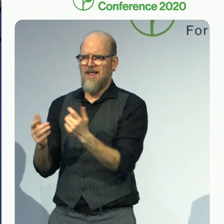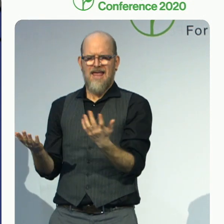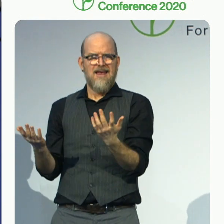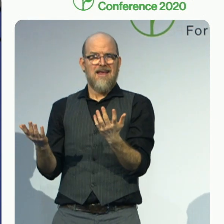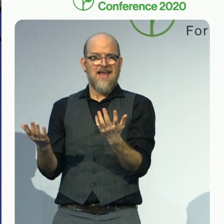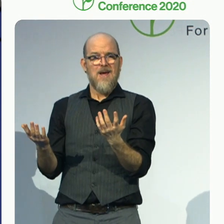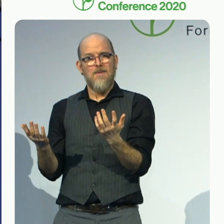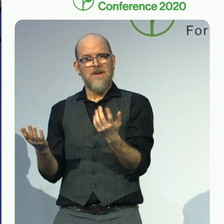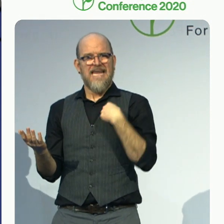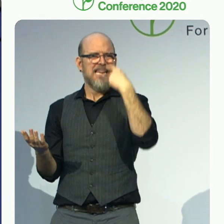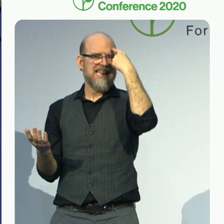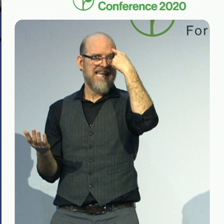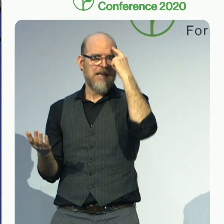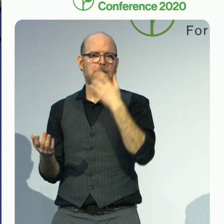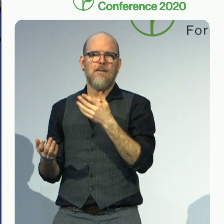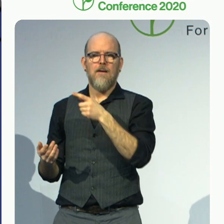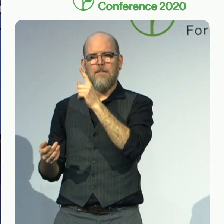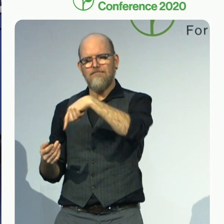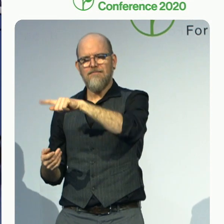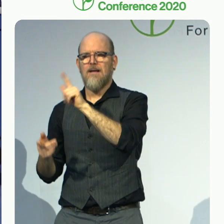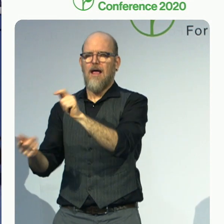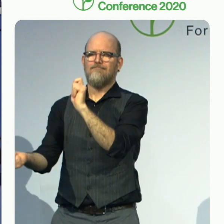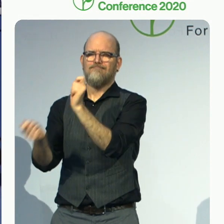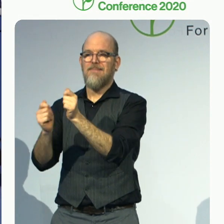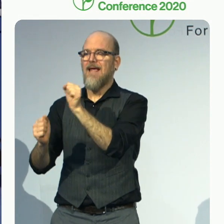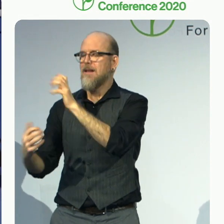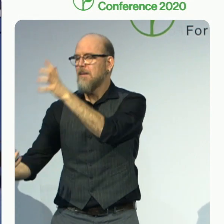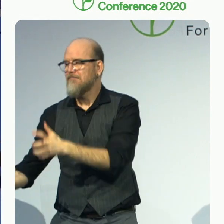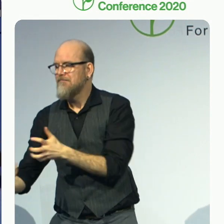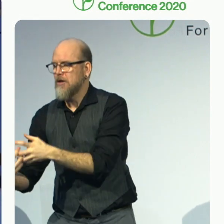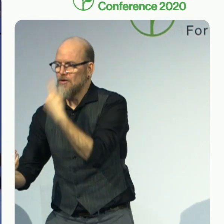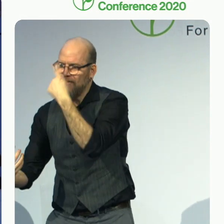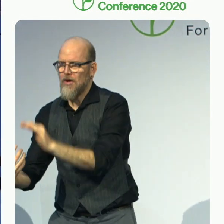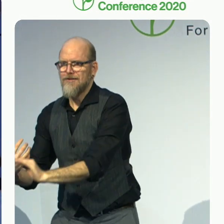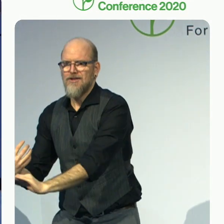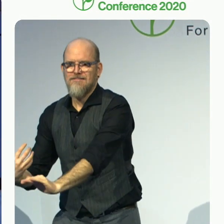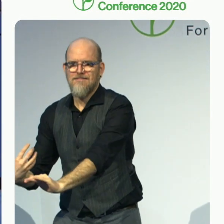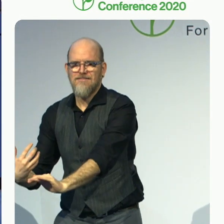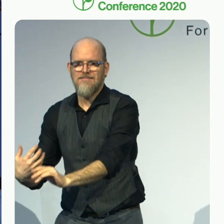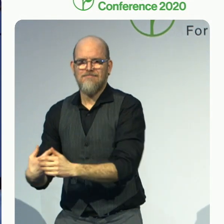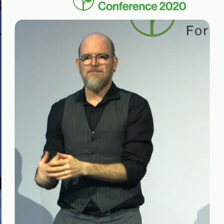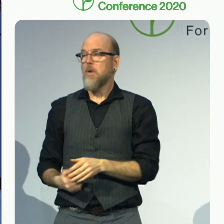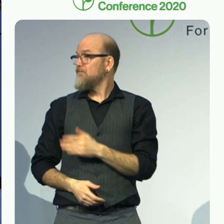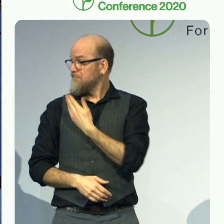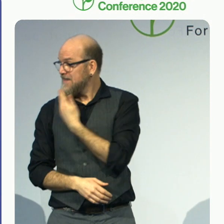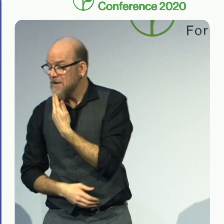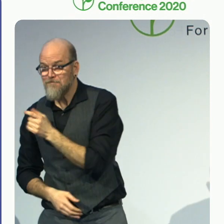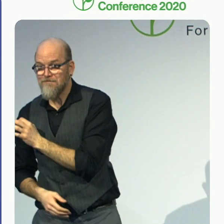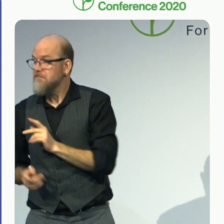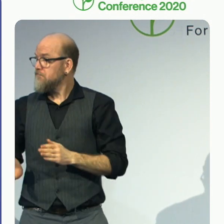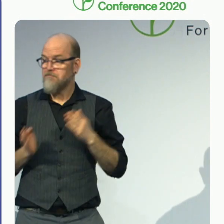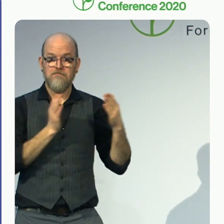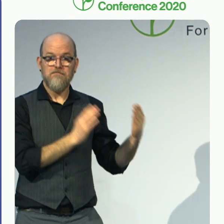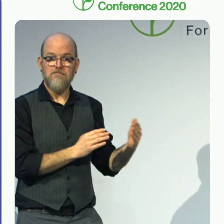respond to the needs of every child? Mm-hmm. Okay, Nafisa. You know, what I find very interesting is what people